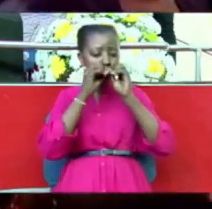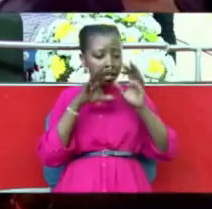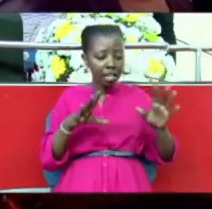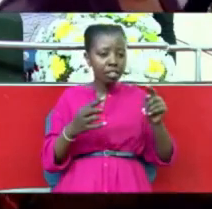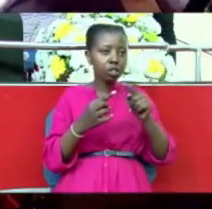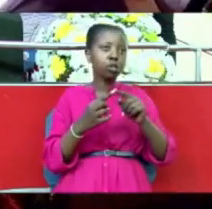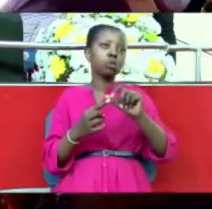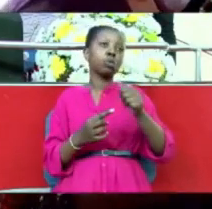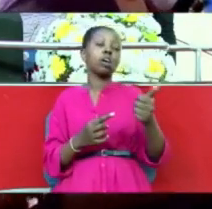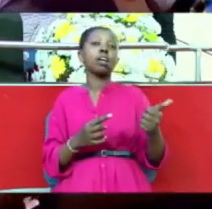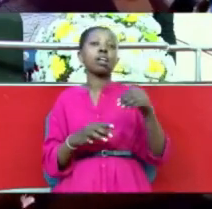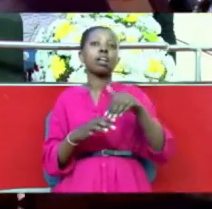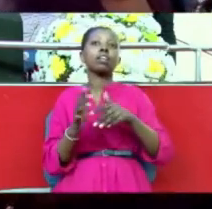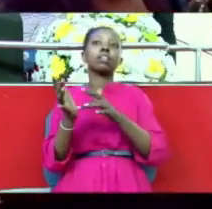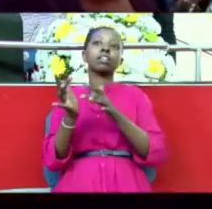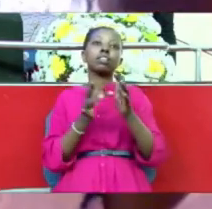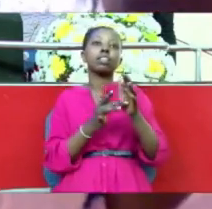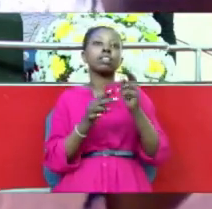and be a blessing to others.